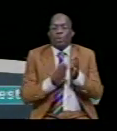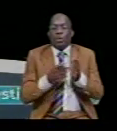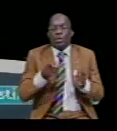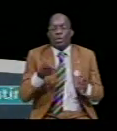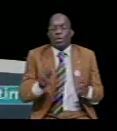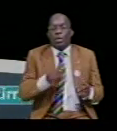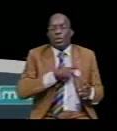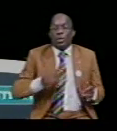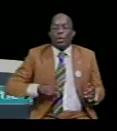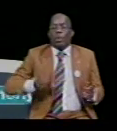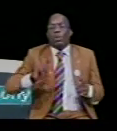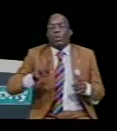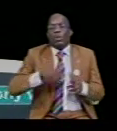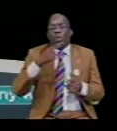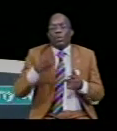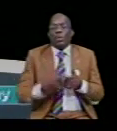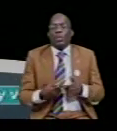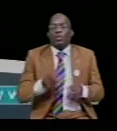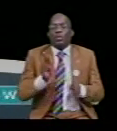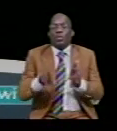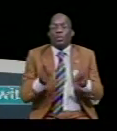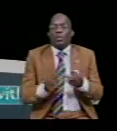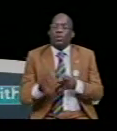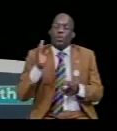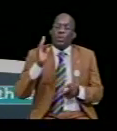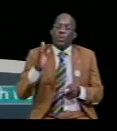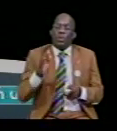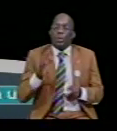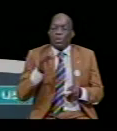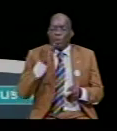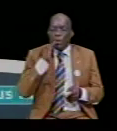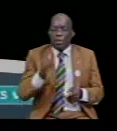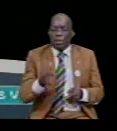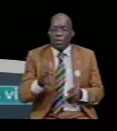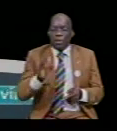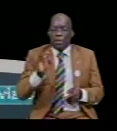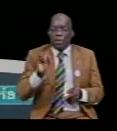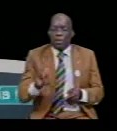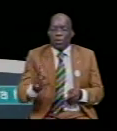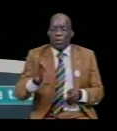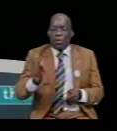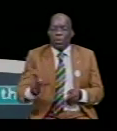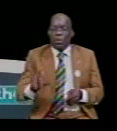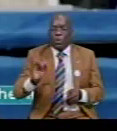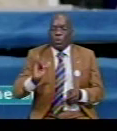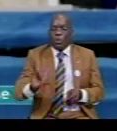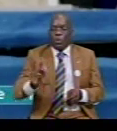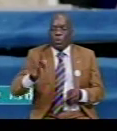testify is Liseji Okija. Praise the Lord.